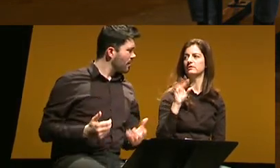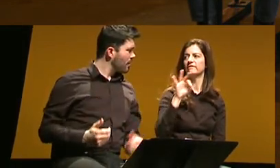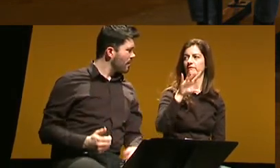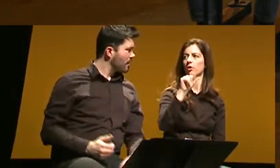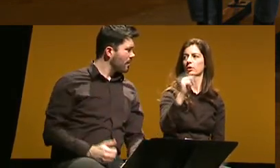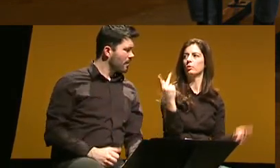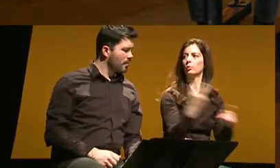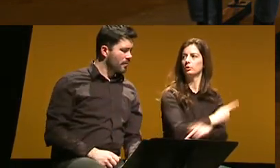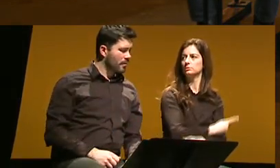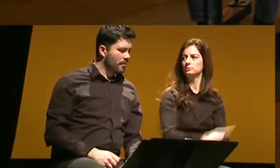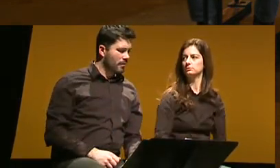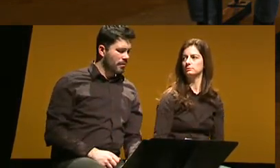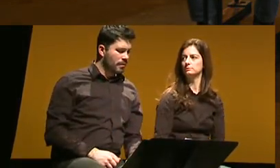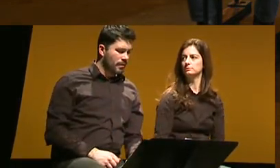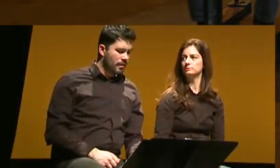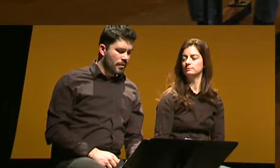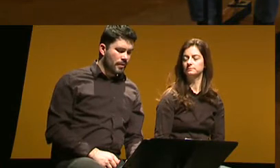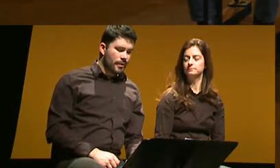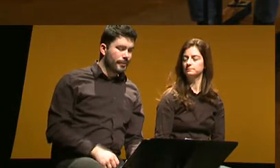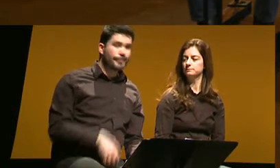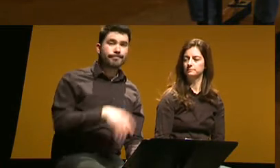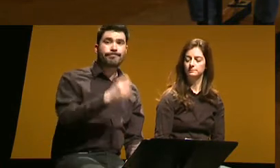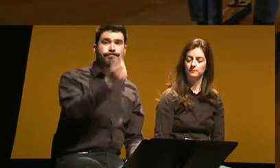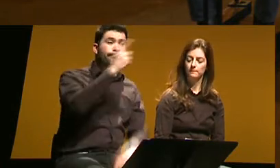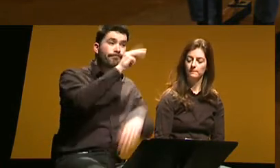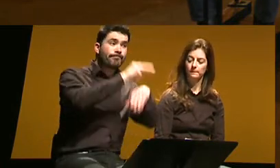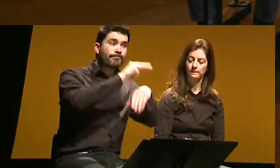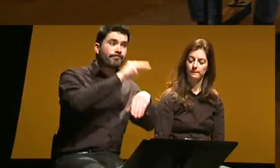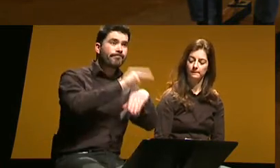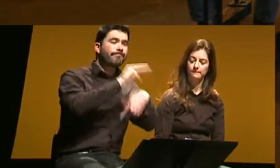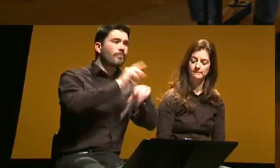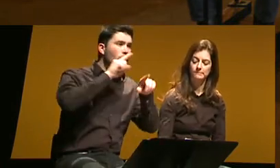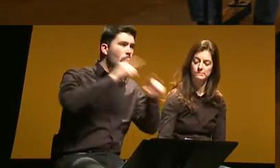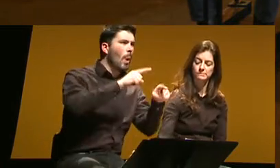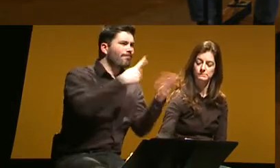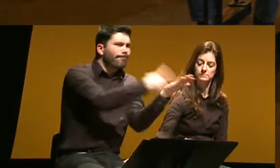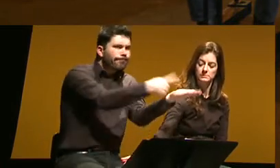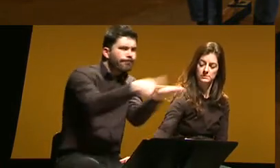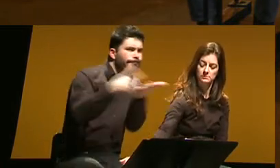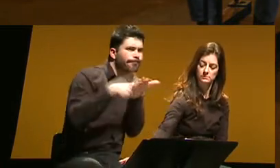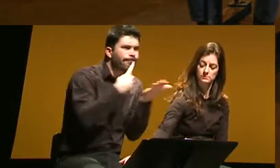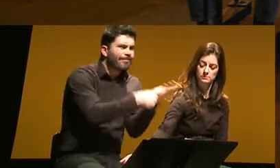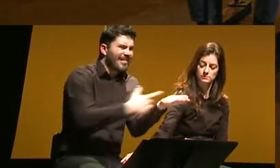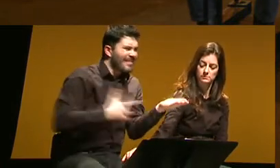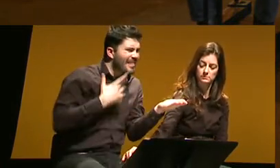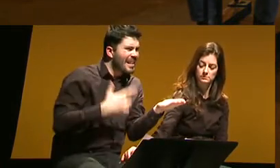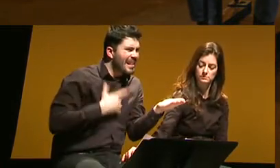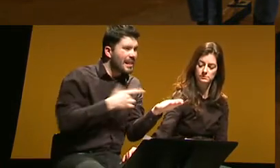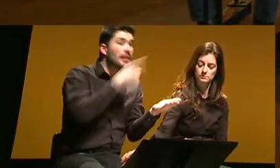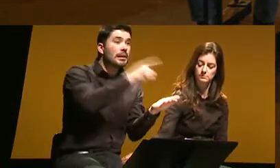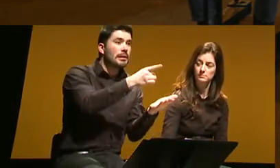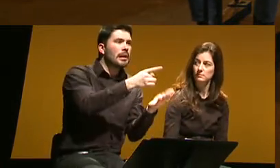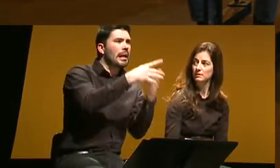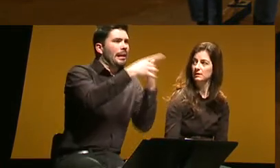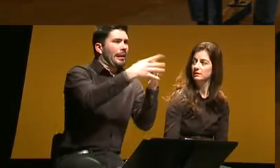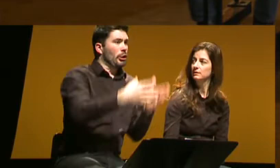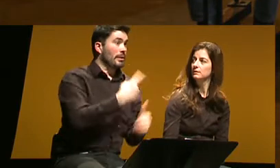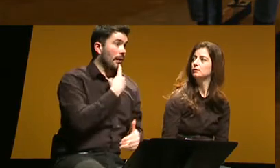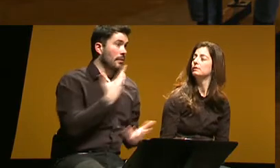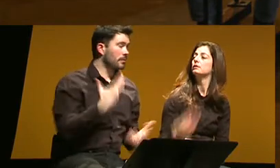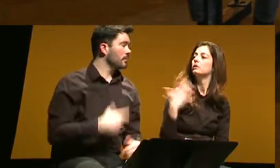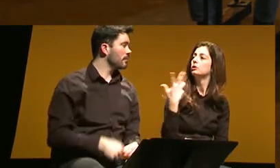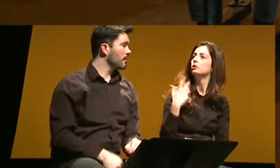there. At my masjid, we discuss how we're being treated. My imam says, put your best foot